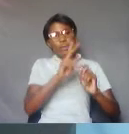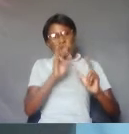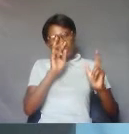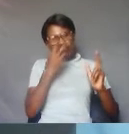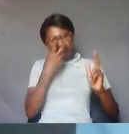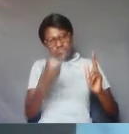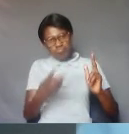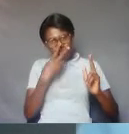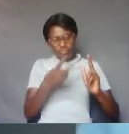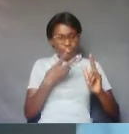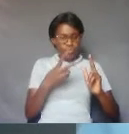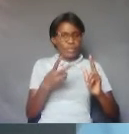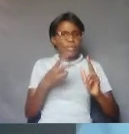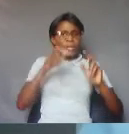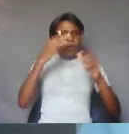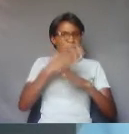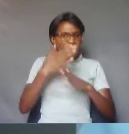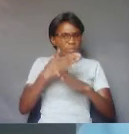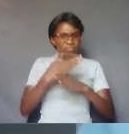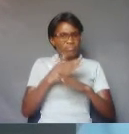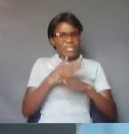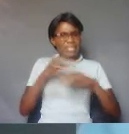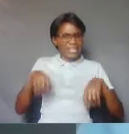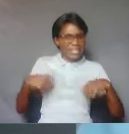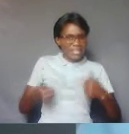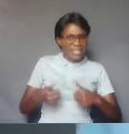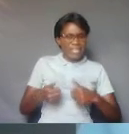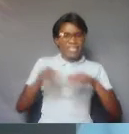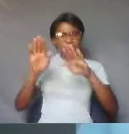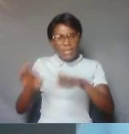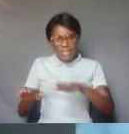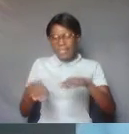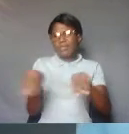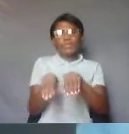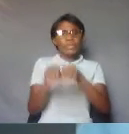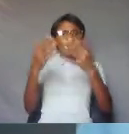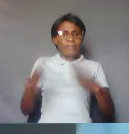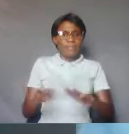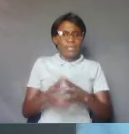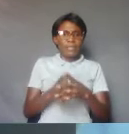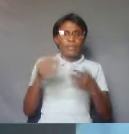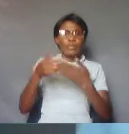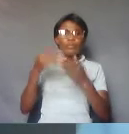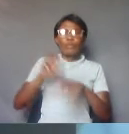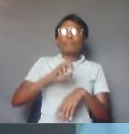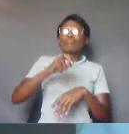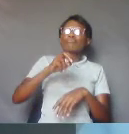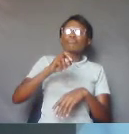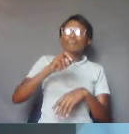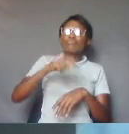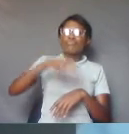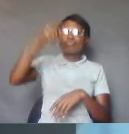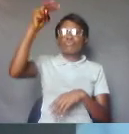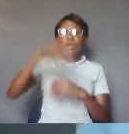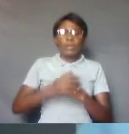Iceland launches a really powerful kind of critique of those that would see God as